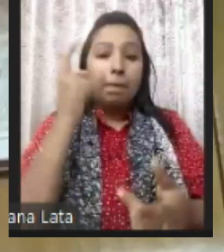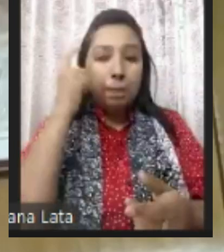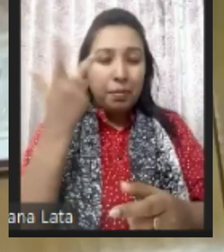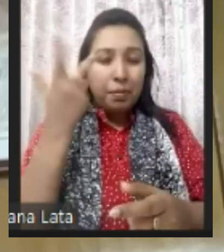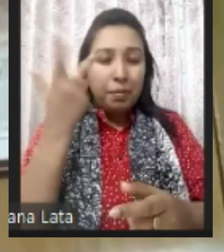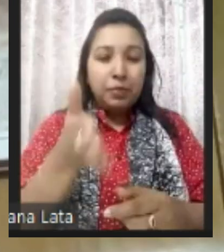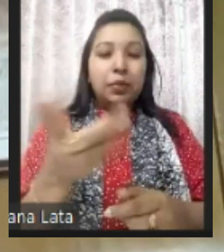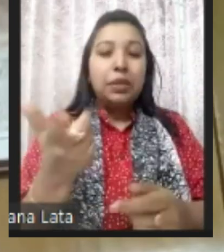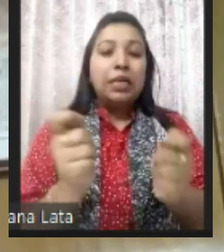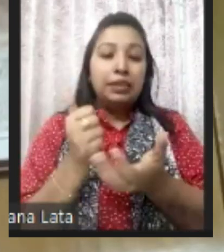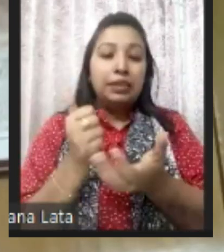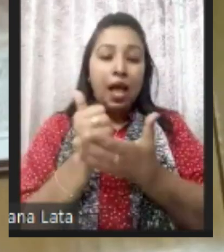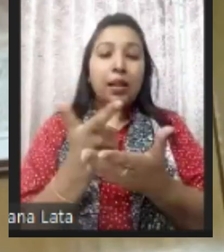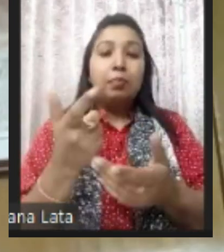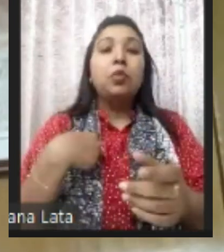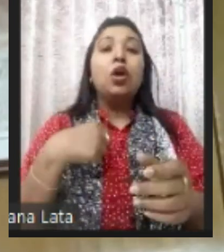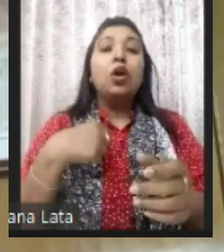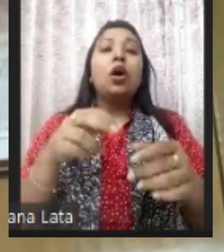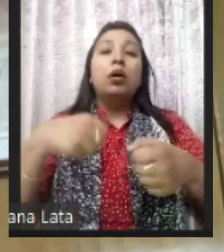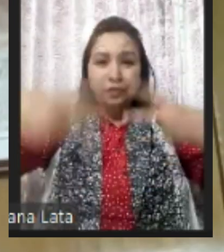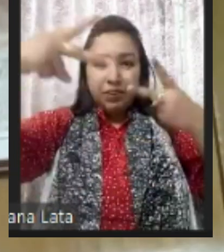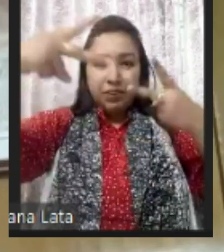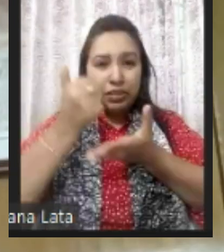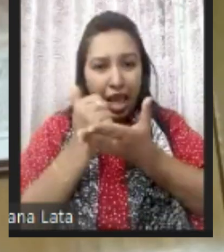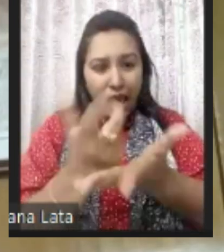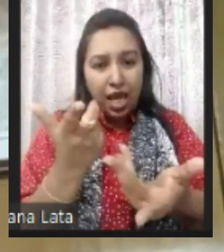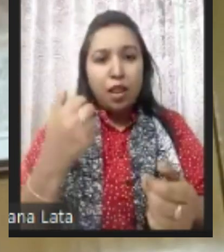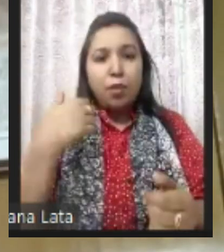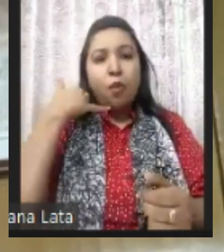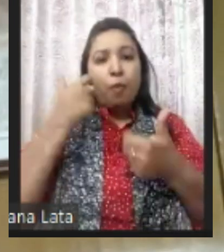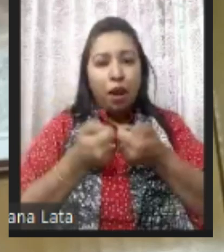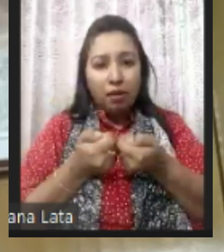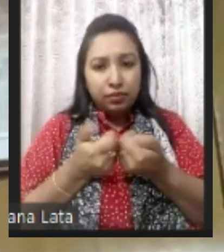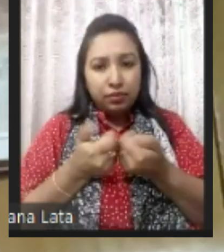for ensuring inclusive accessibility 2022.